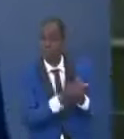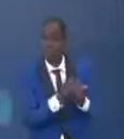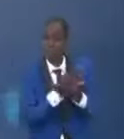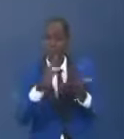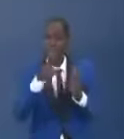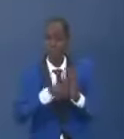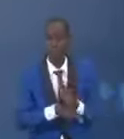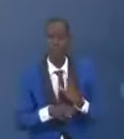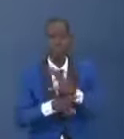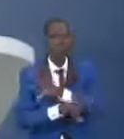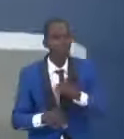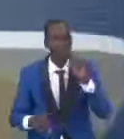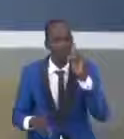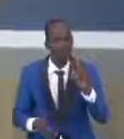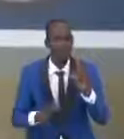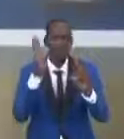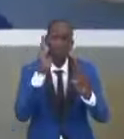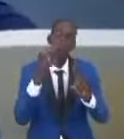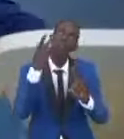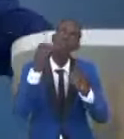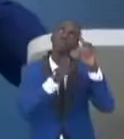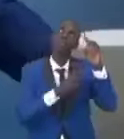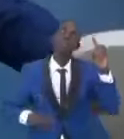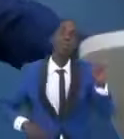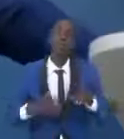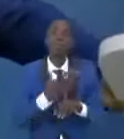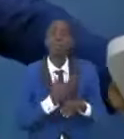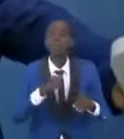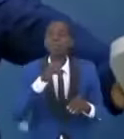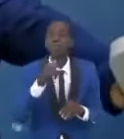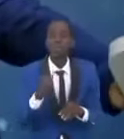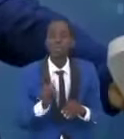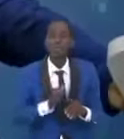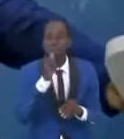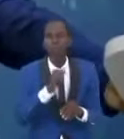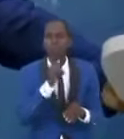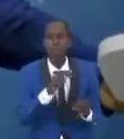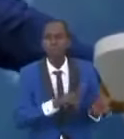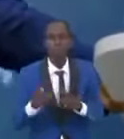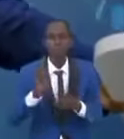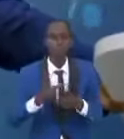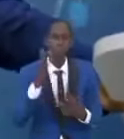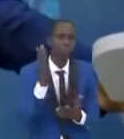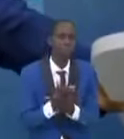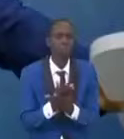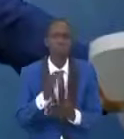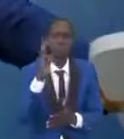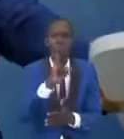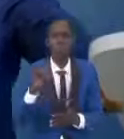holiness, no one will see the Lord. I'm not about to shut up on holiness,